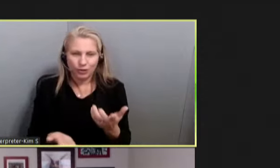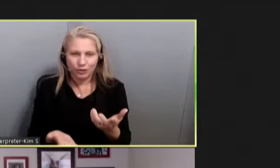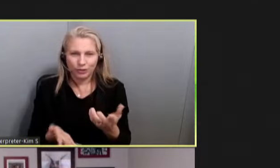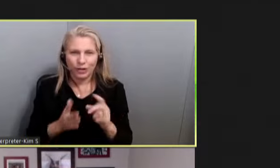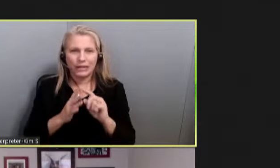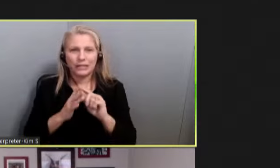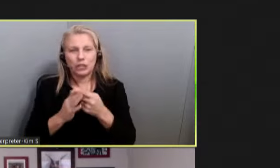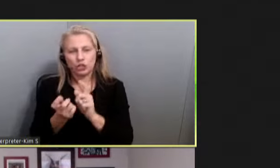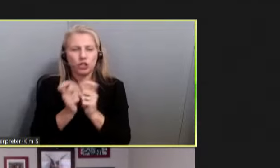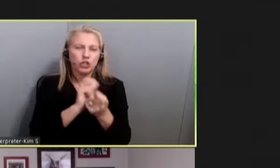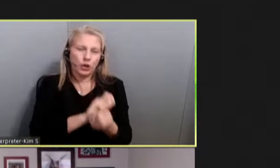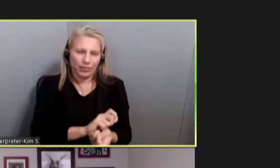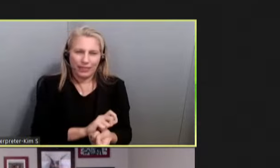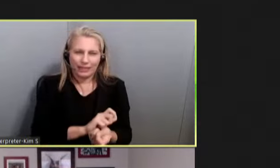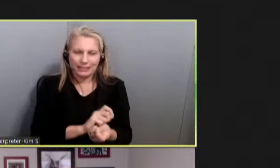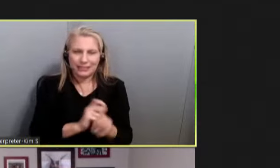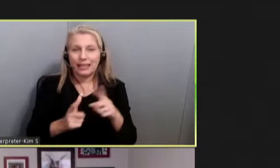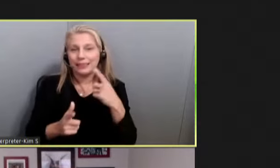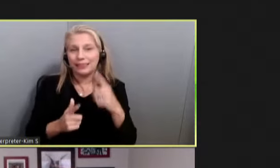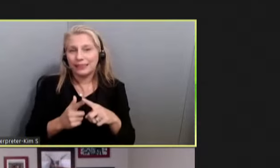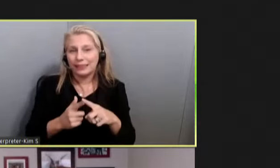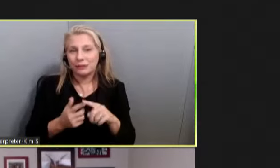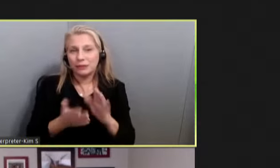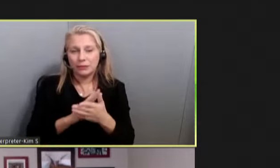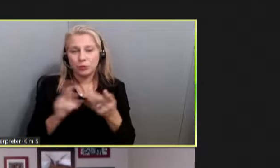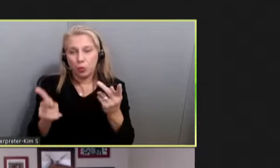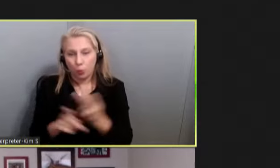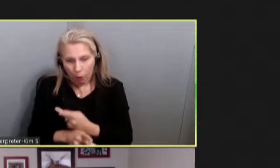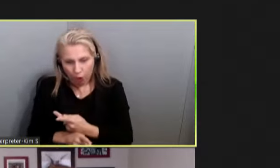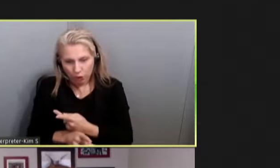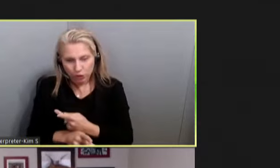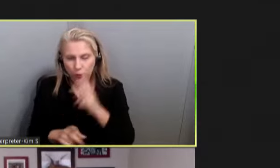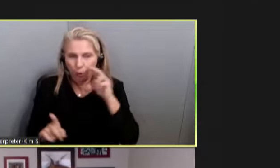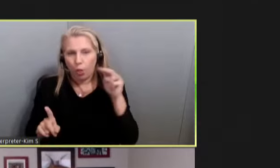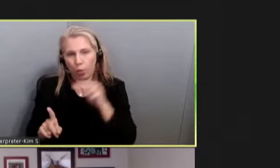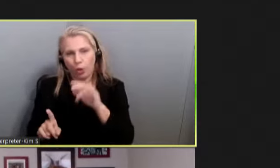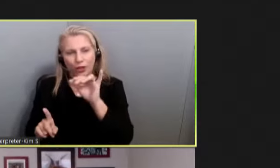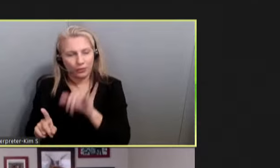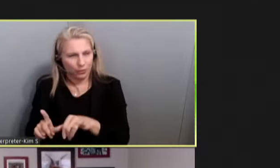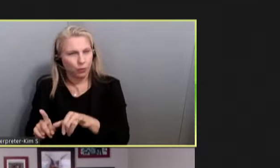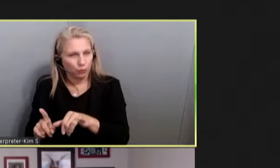starts to turn things around, and then if it gets significantly worse, look at those?